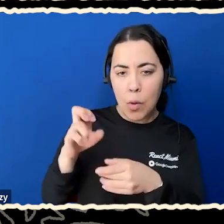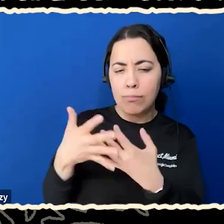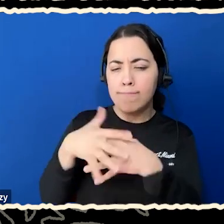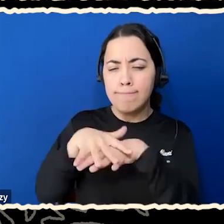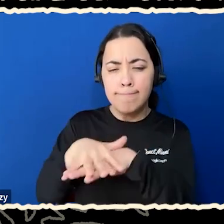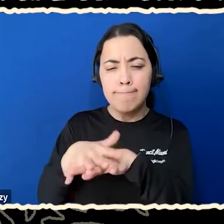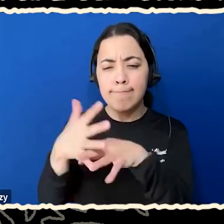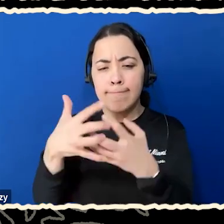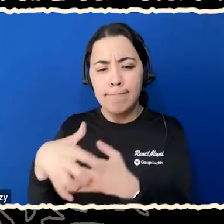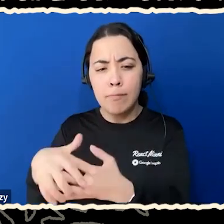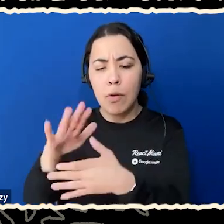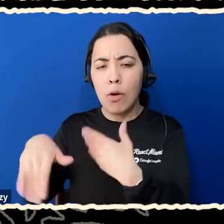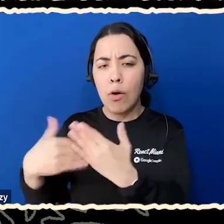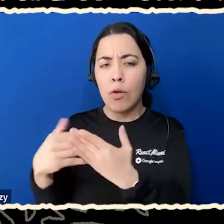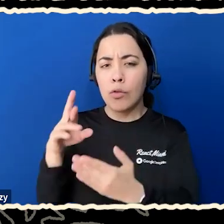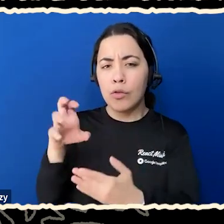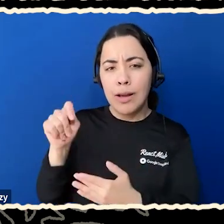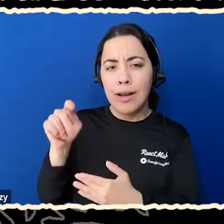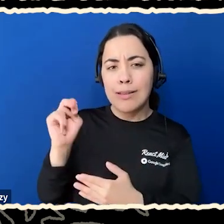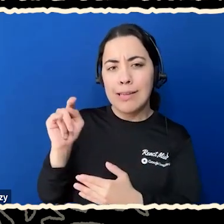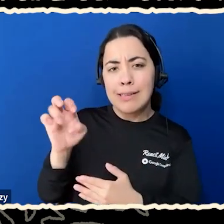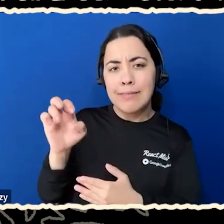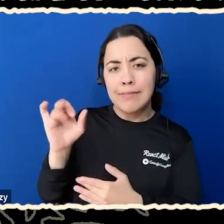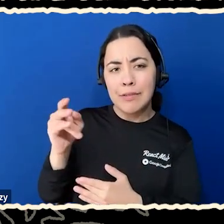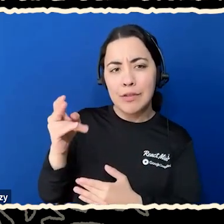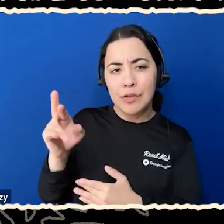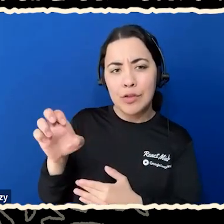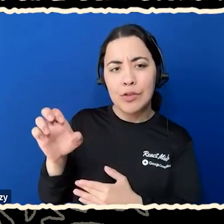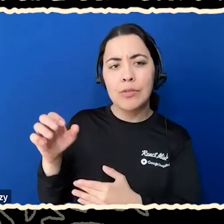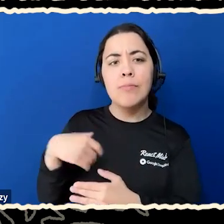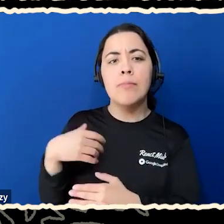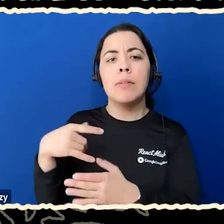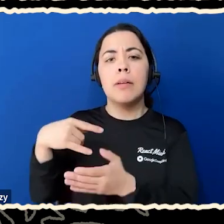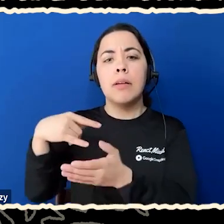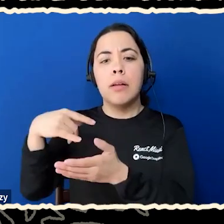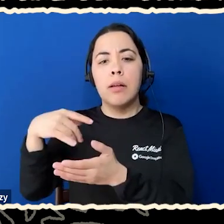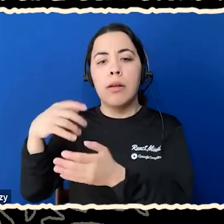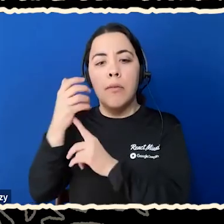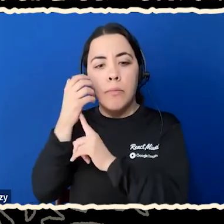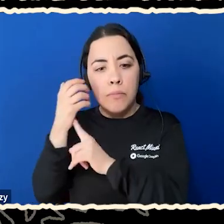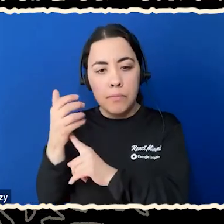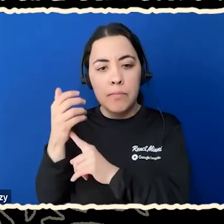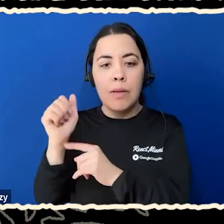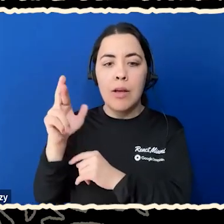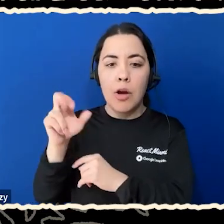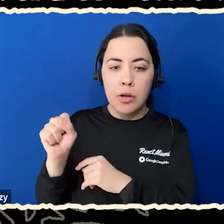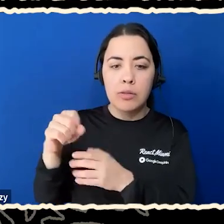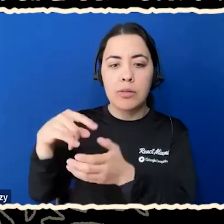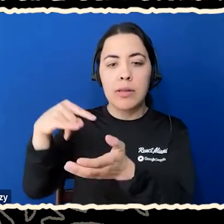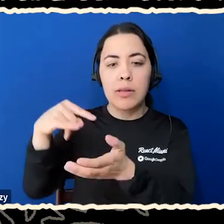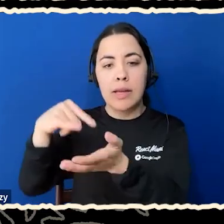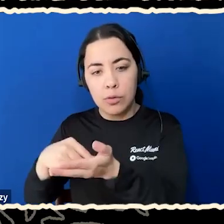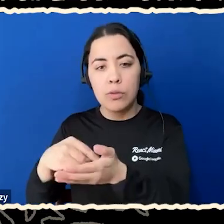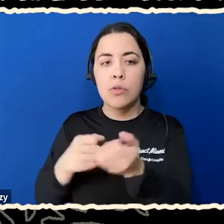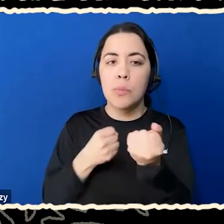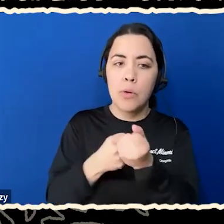features, modular ARs for Android. We support Expo with